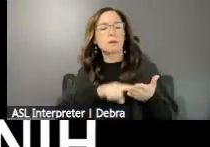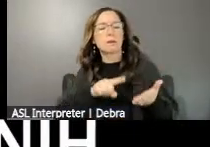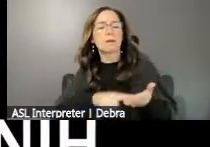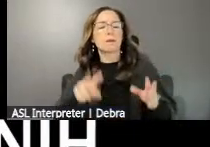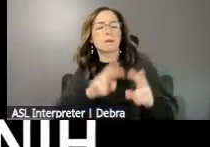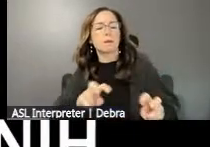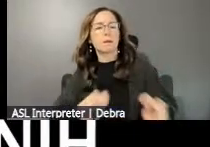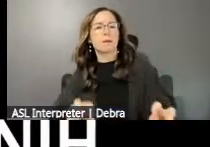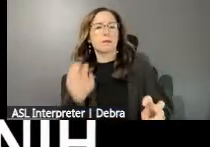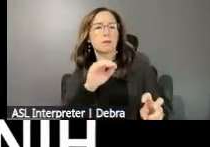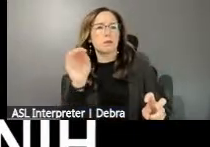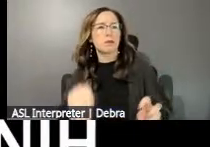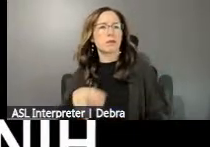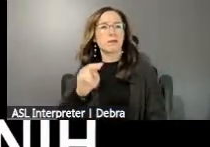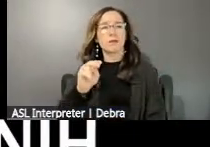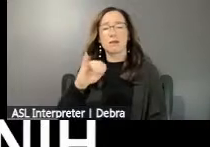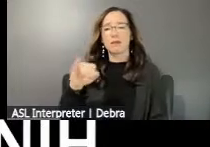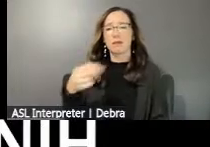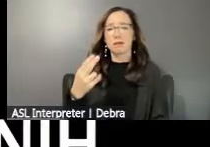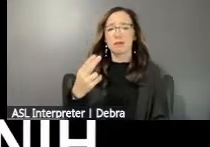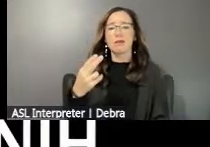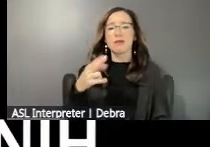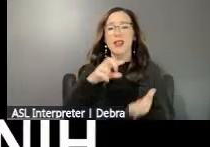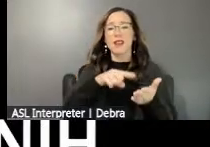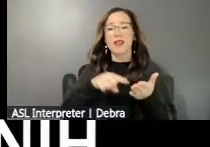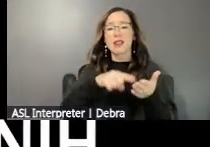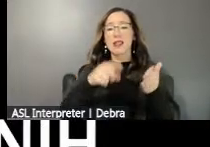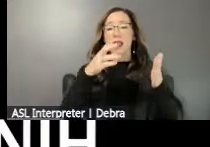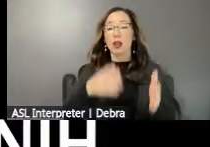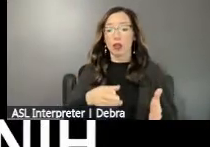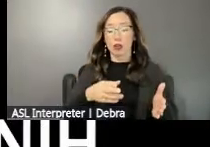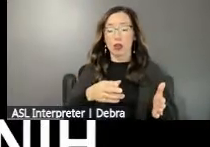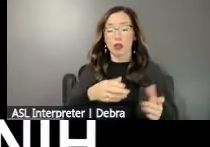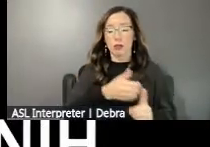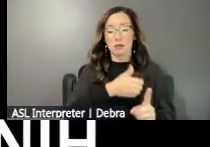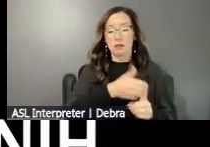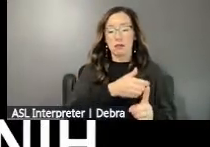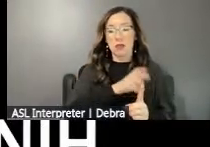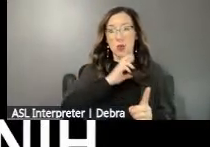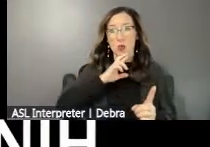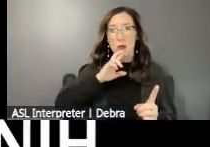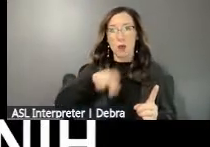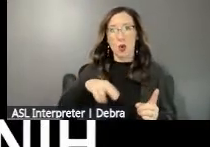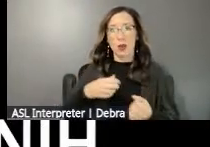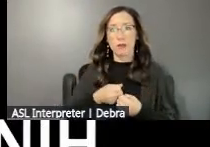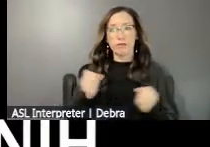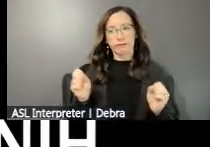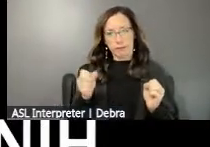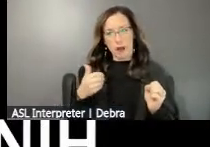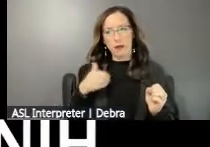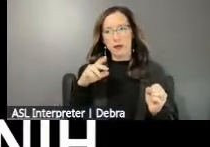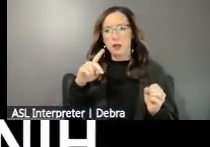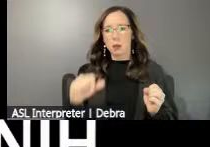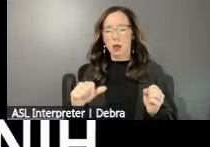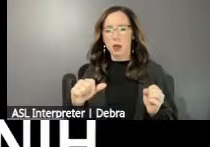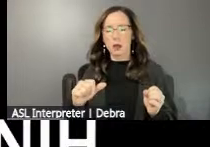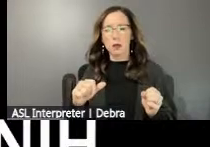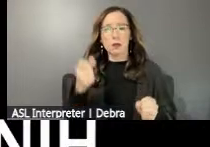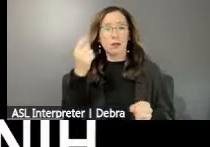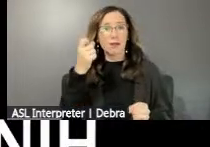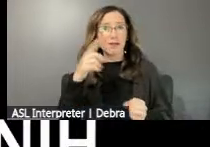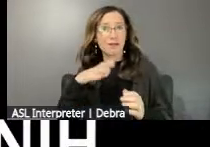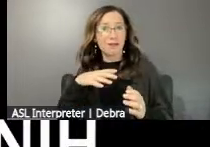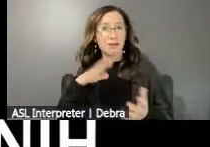NIH principal investigators who reported having a disability and found that over 10